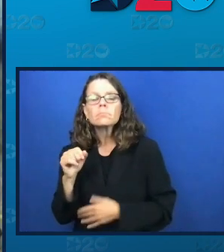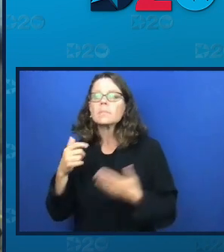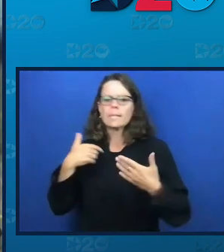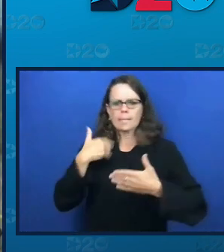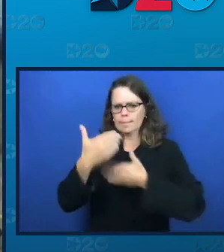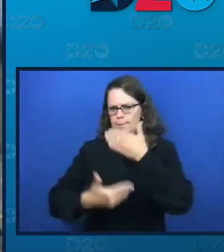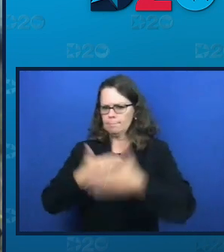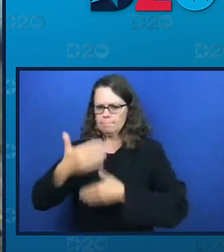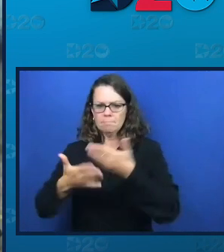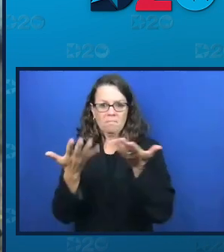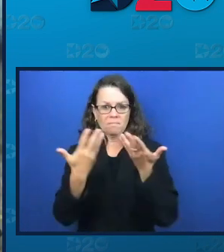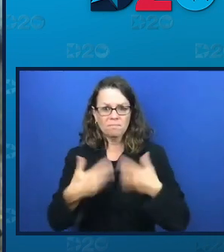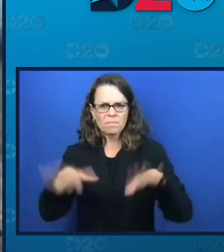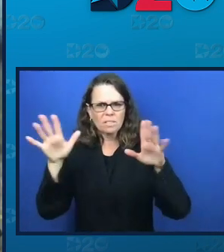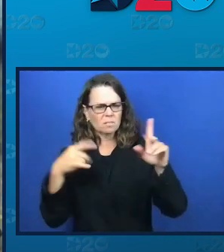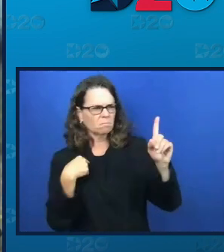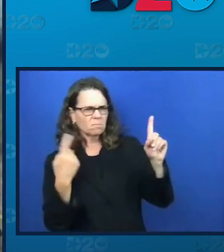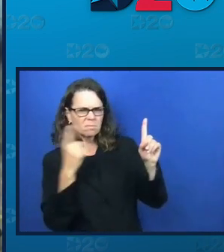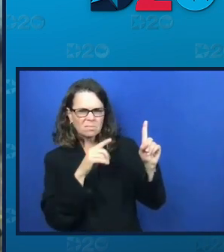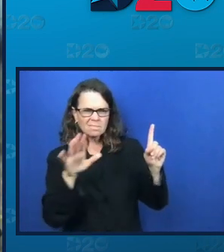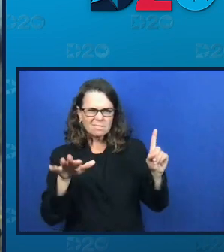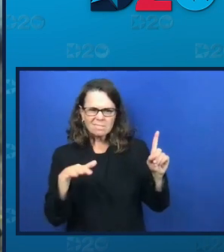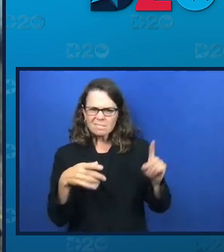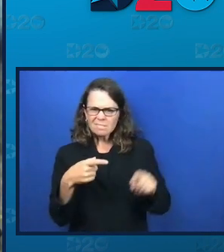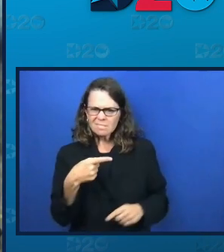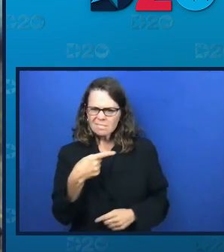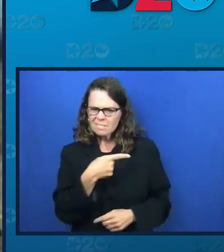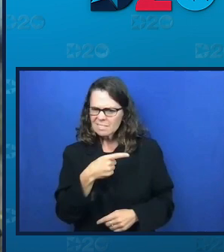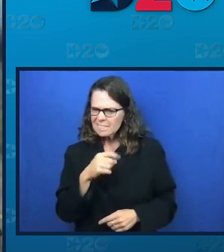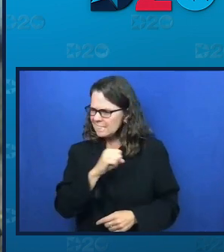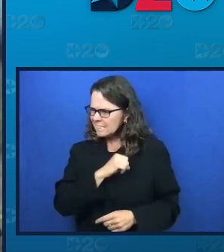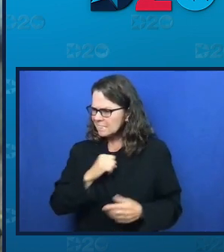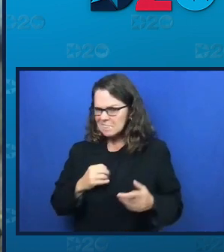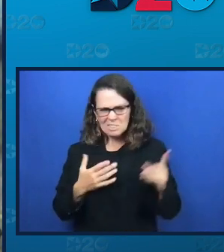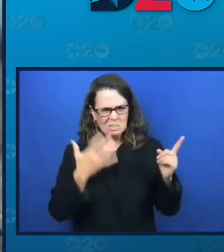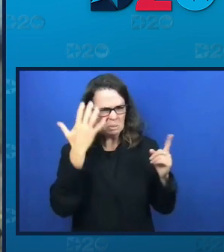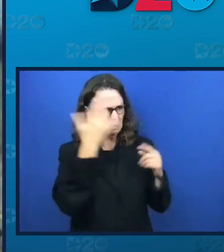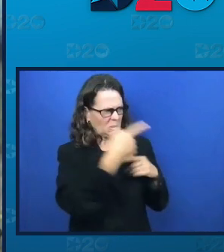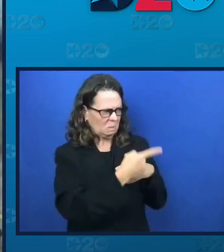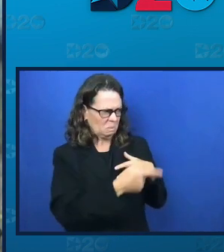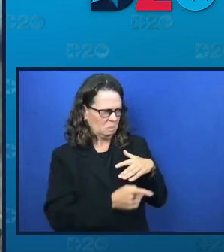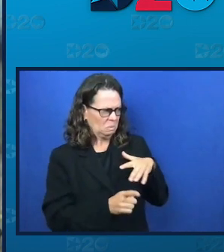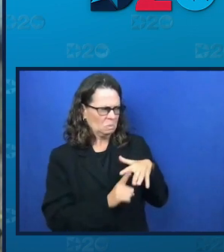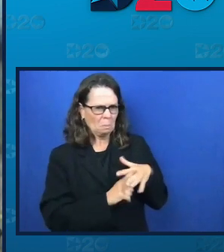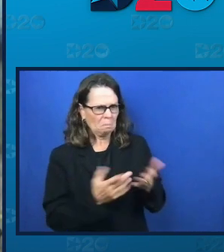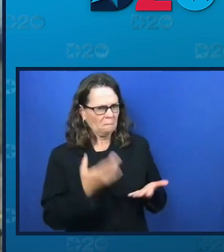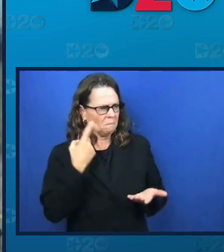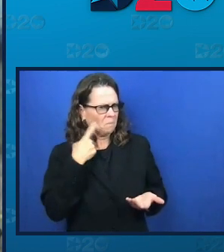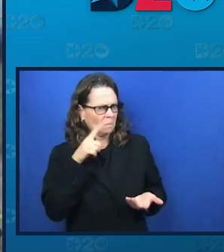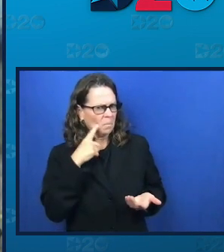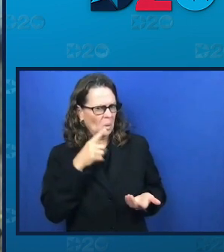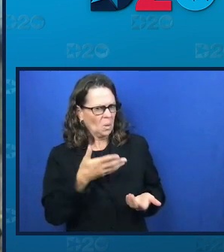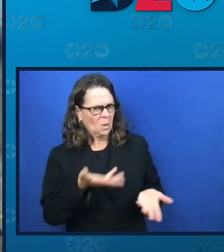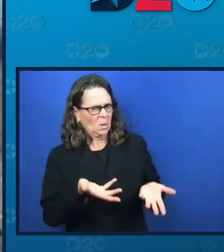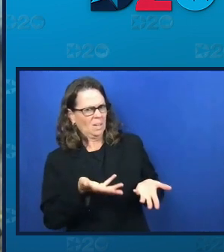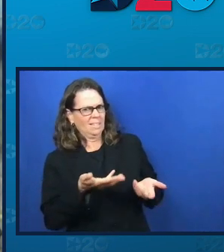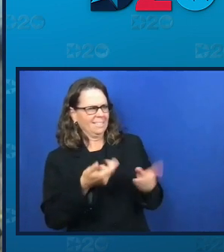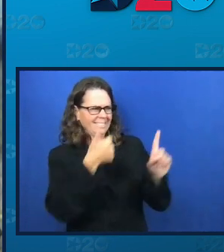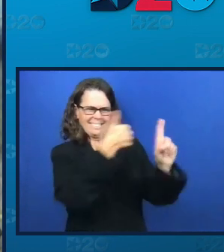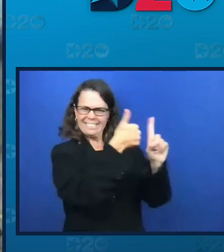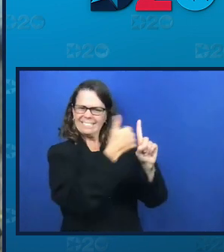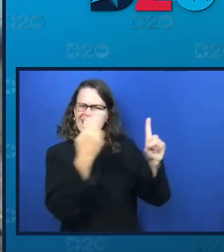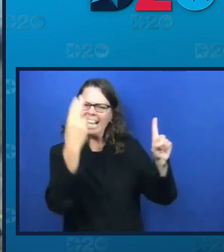why are you here? Because how does a nice Irish Catholic boy know from Shiva? And what he said was just so lovely. He said, this dear